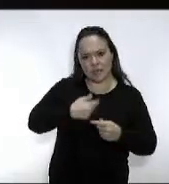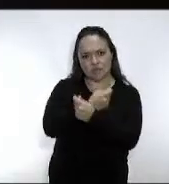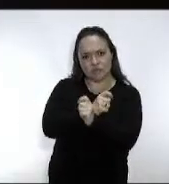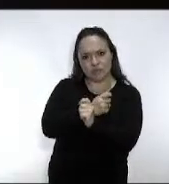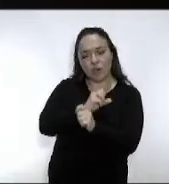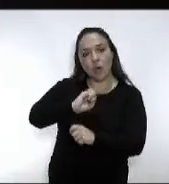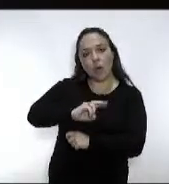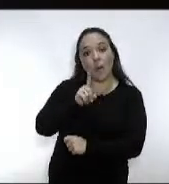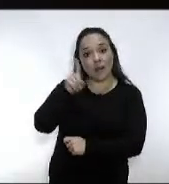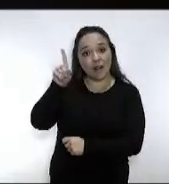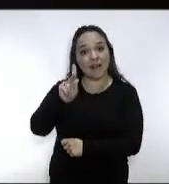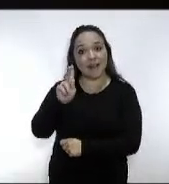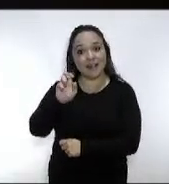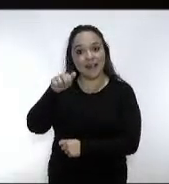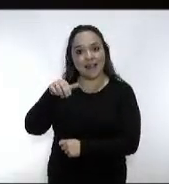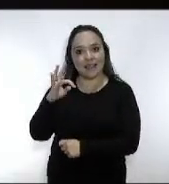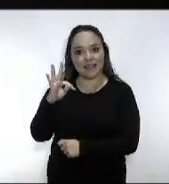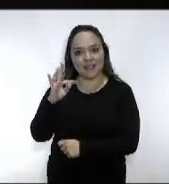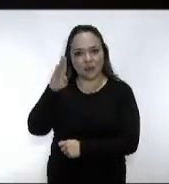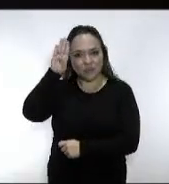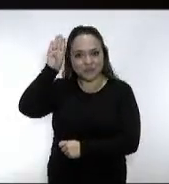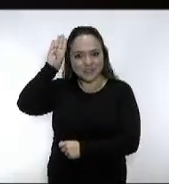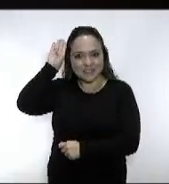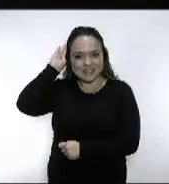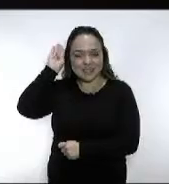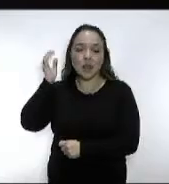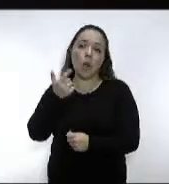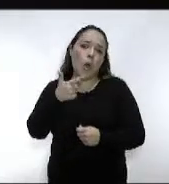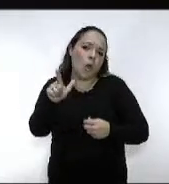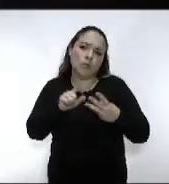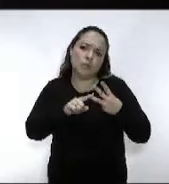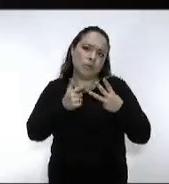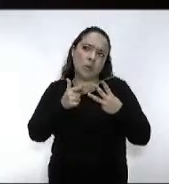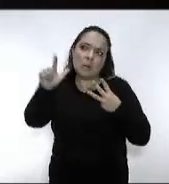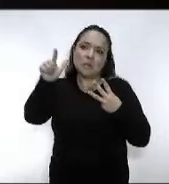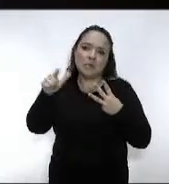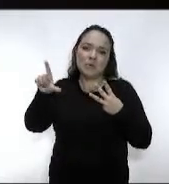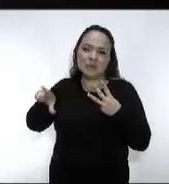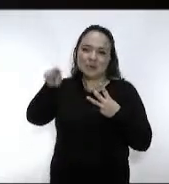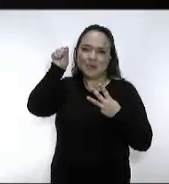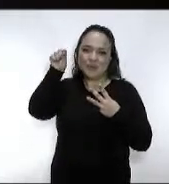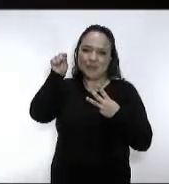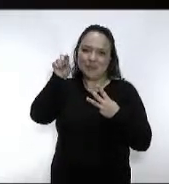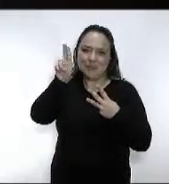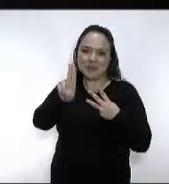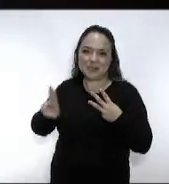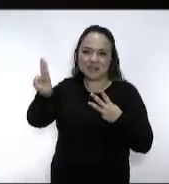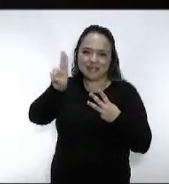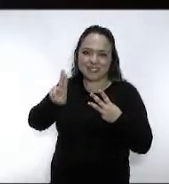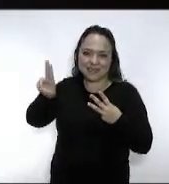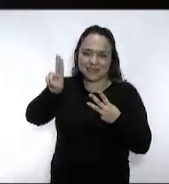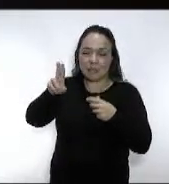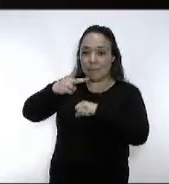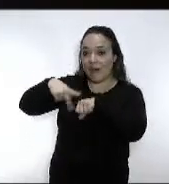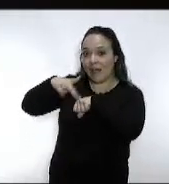in the PUC Paraná, others in the Kent State University, and others are taking flight in other universities